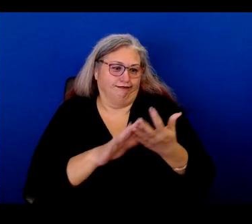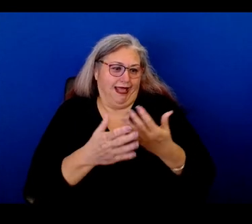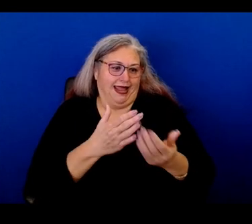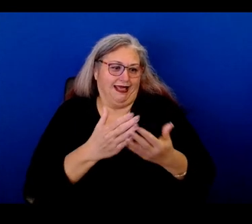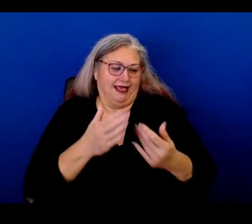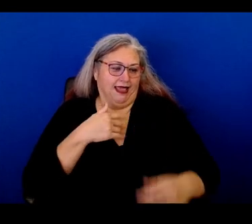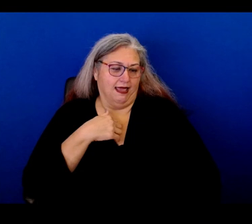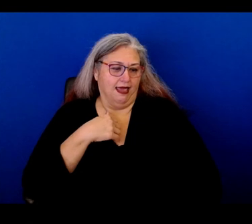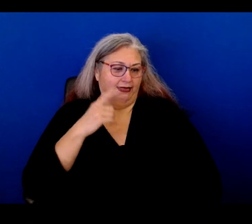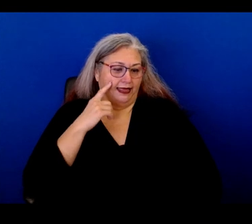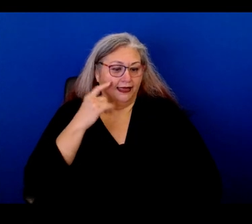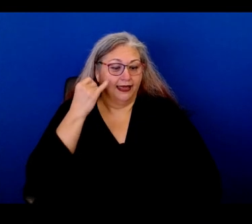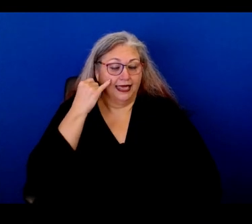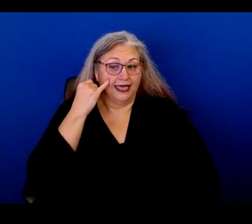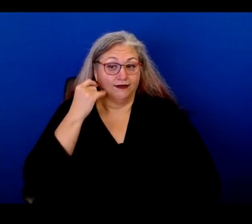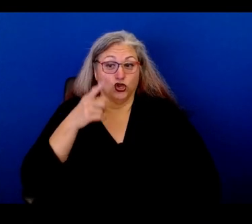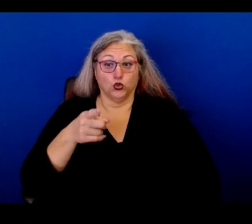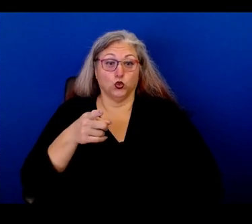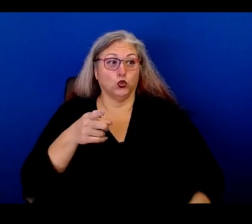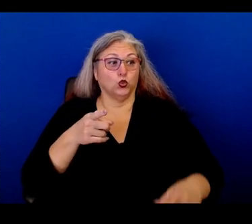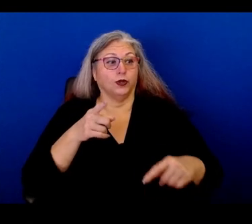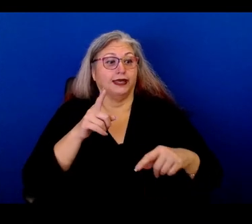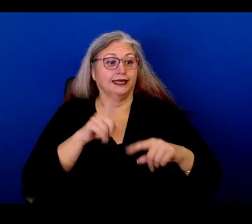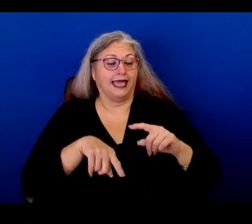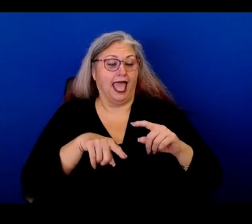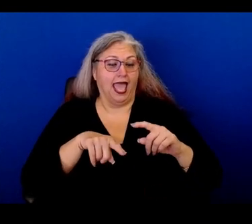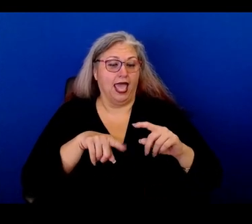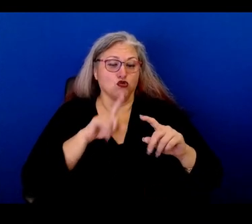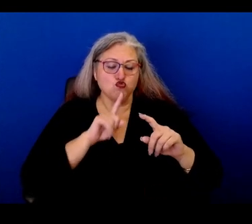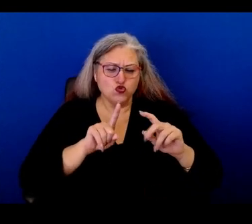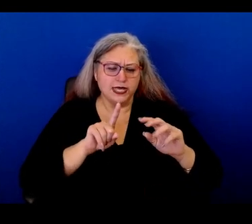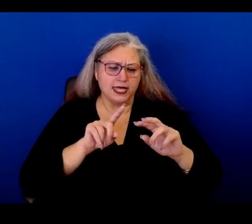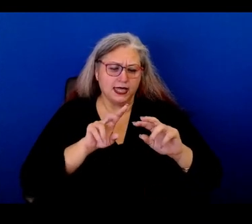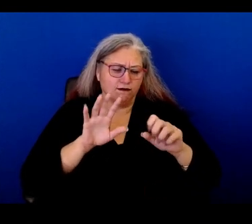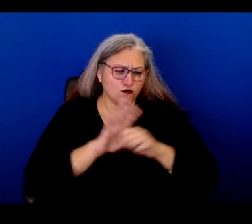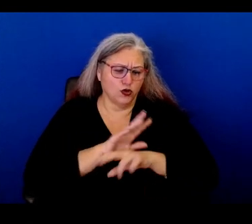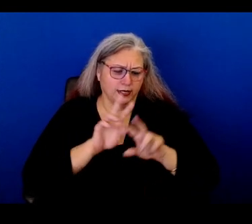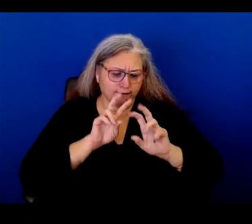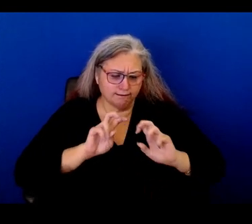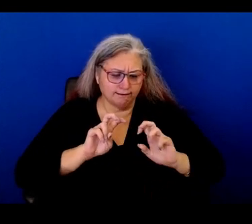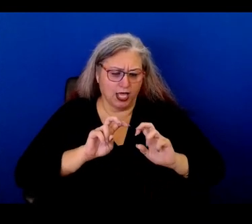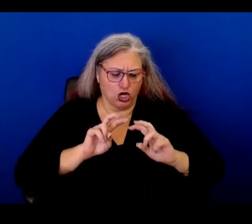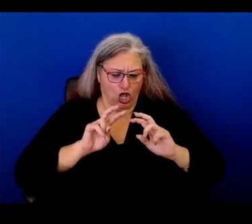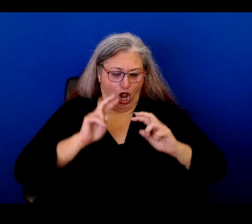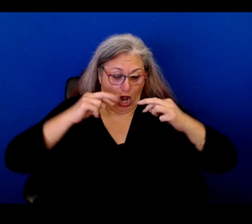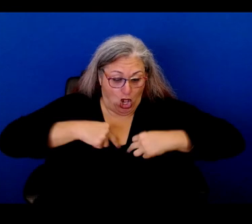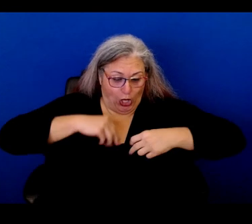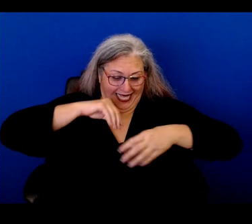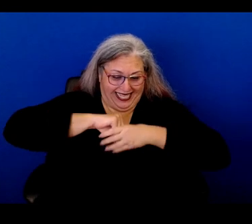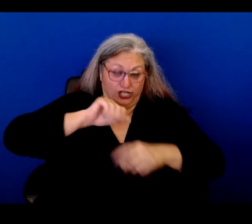I think if you're not able to go into yourself and look inside